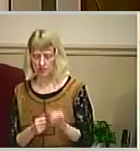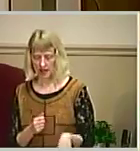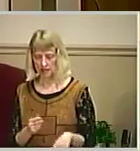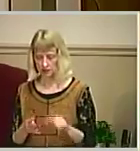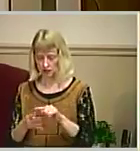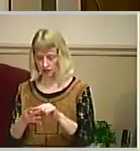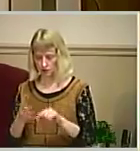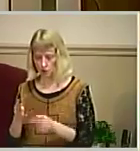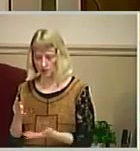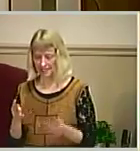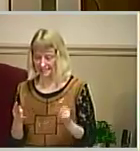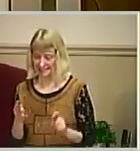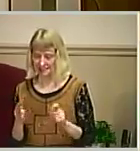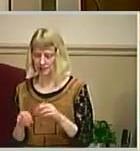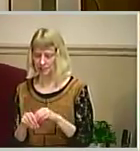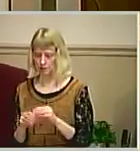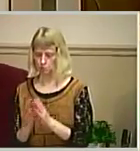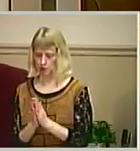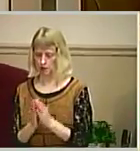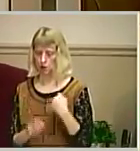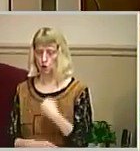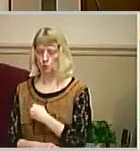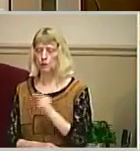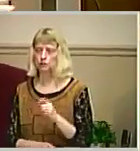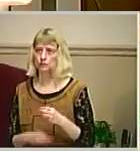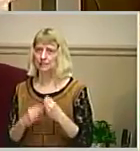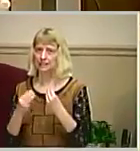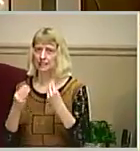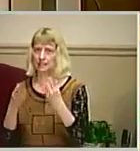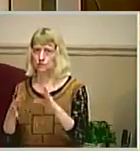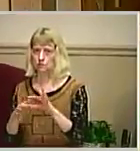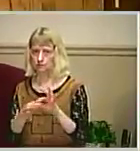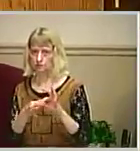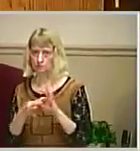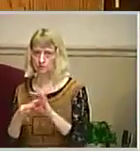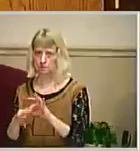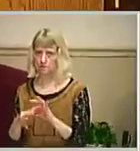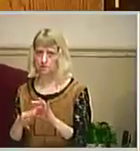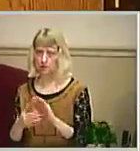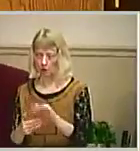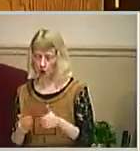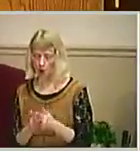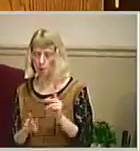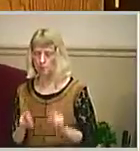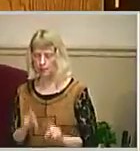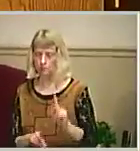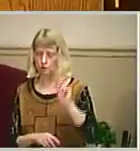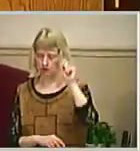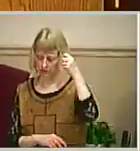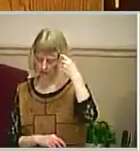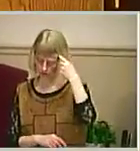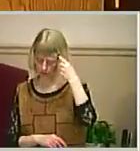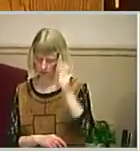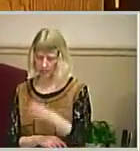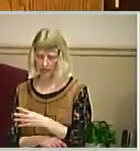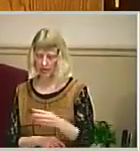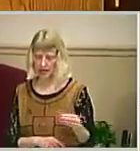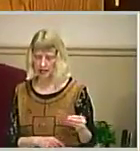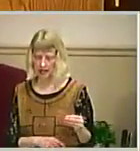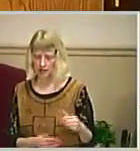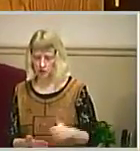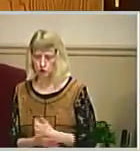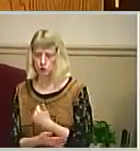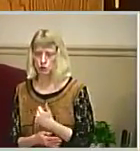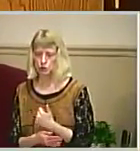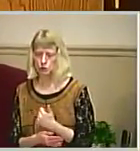four components of prayer that we are to be rendering in relationship to all people and to government, and certainly applying it to this